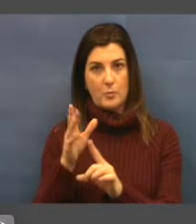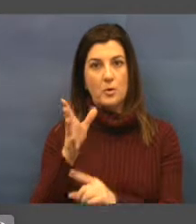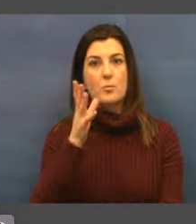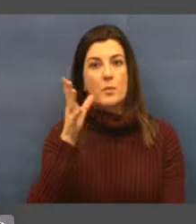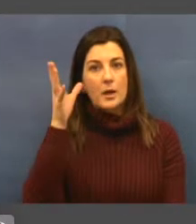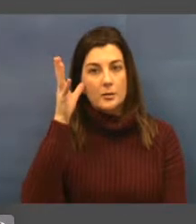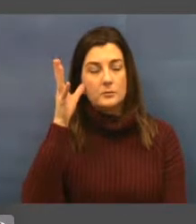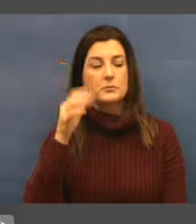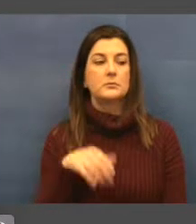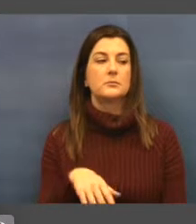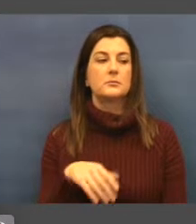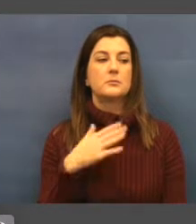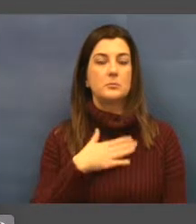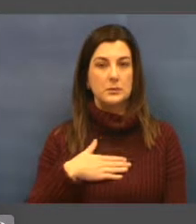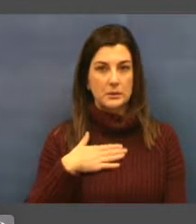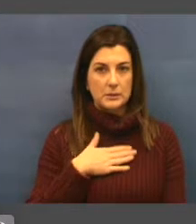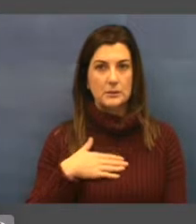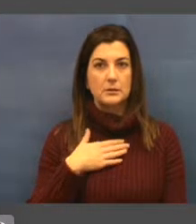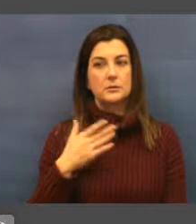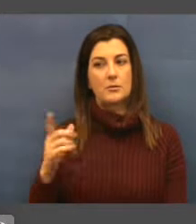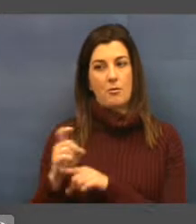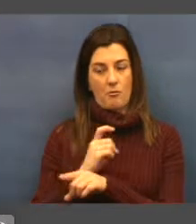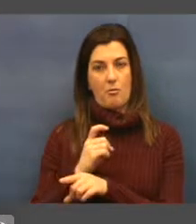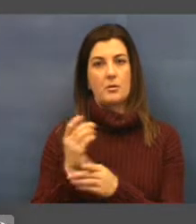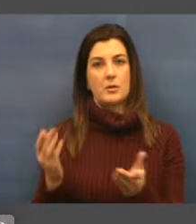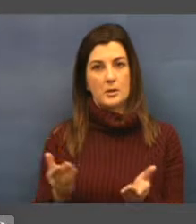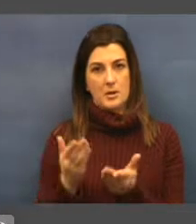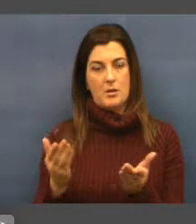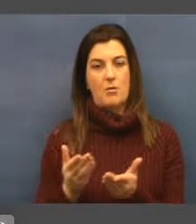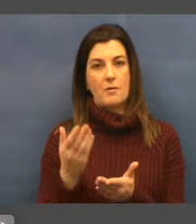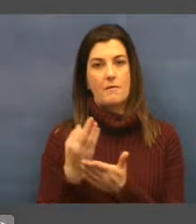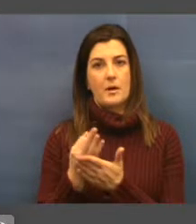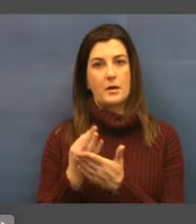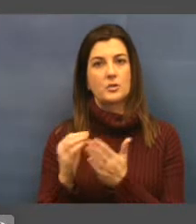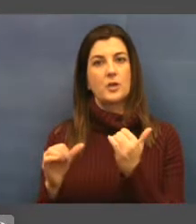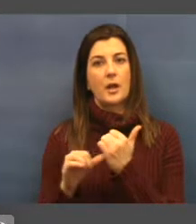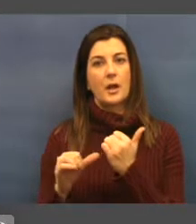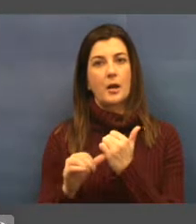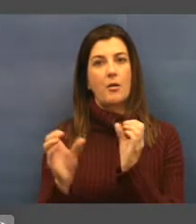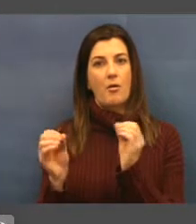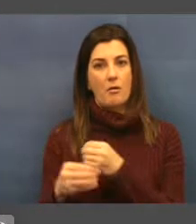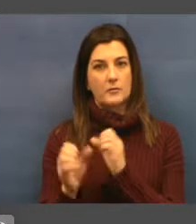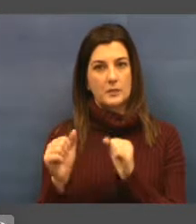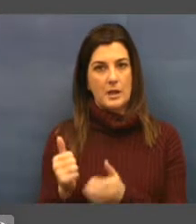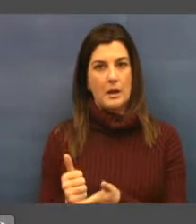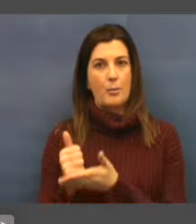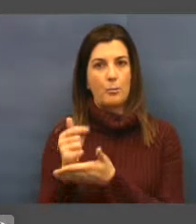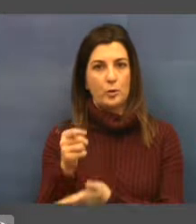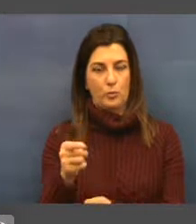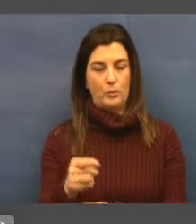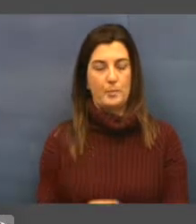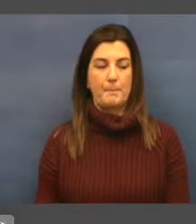parents, please do give us a call at the financial aid office and we can assist you with that.